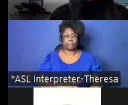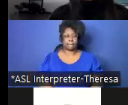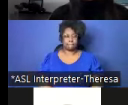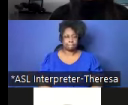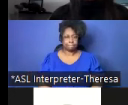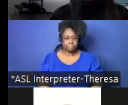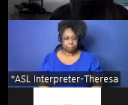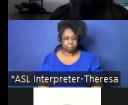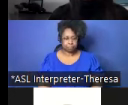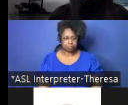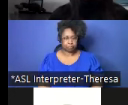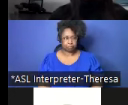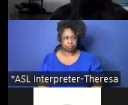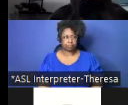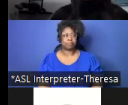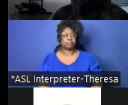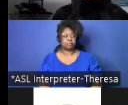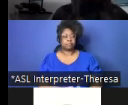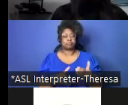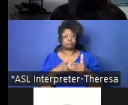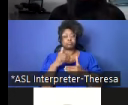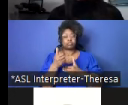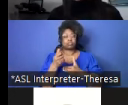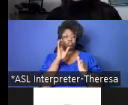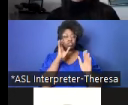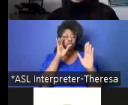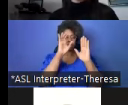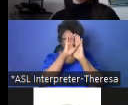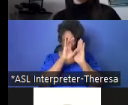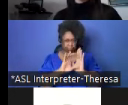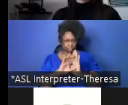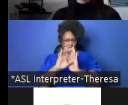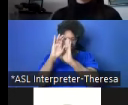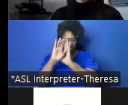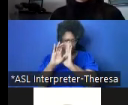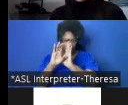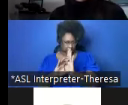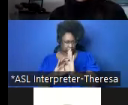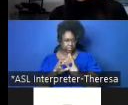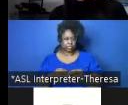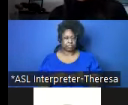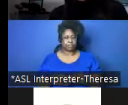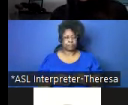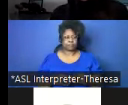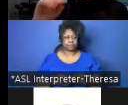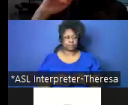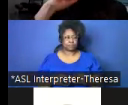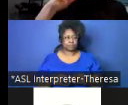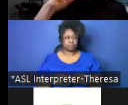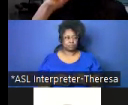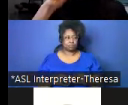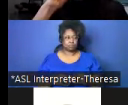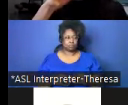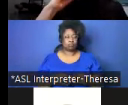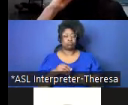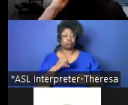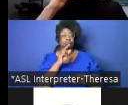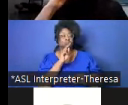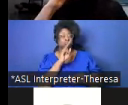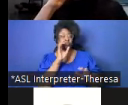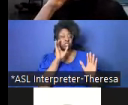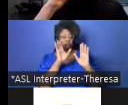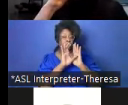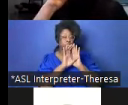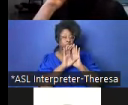A few images quickly of what this looks like. You can see a lot larger projects on these